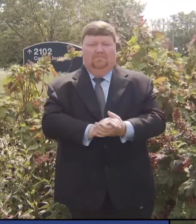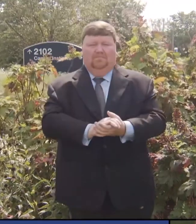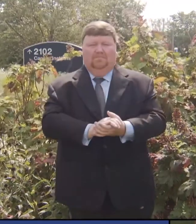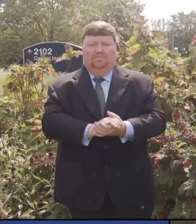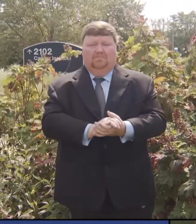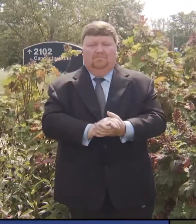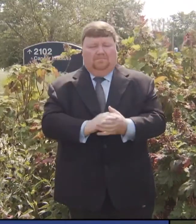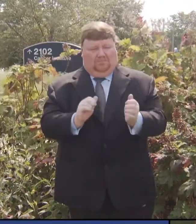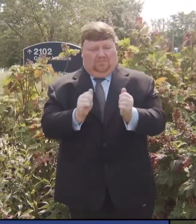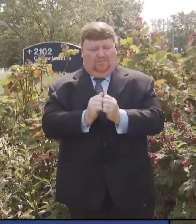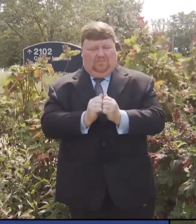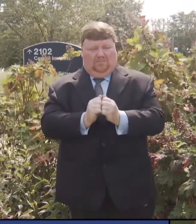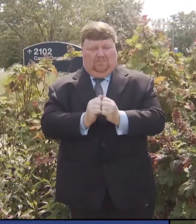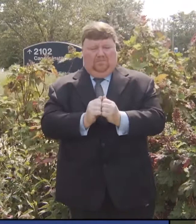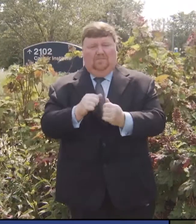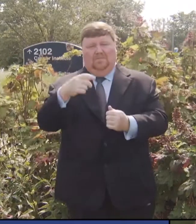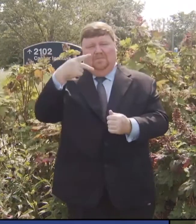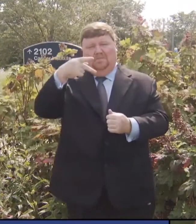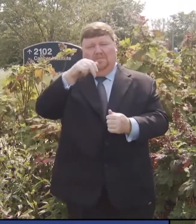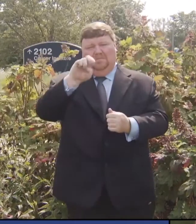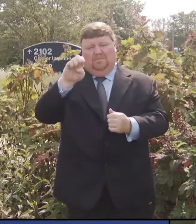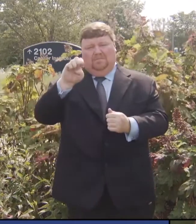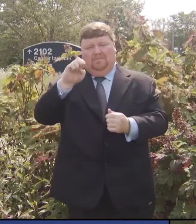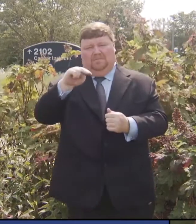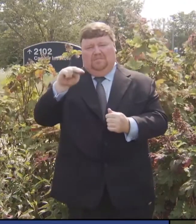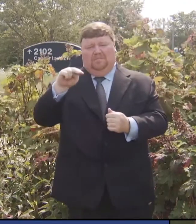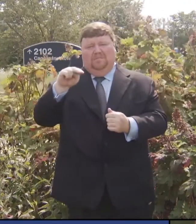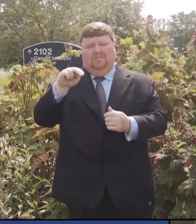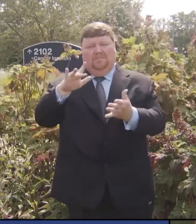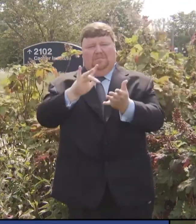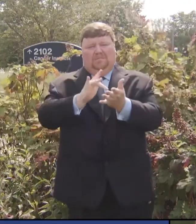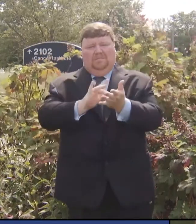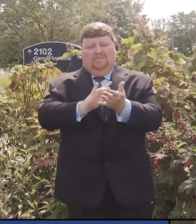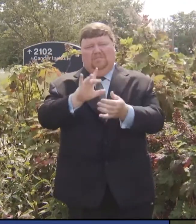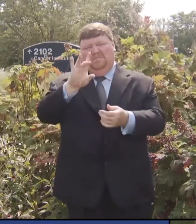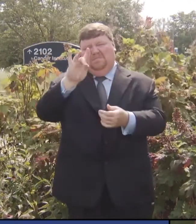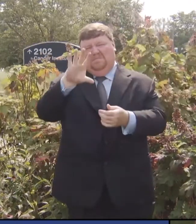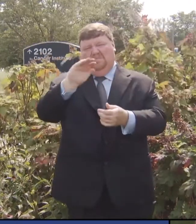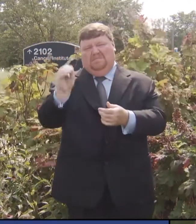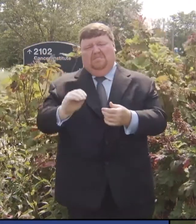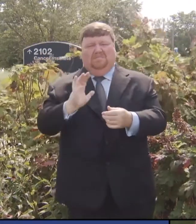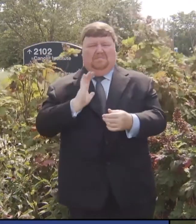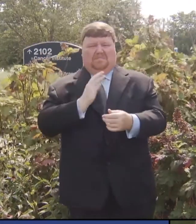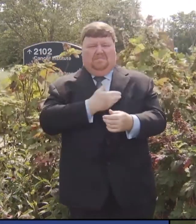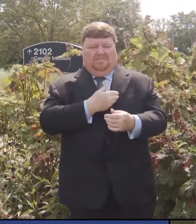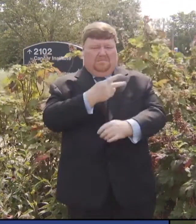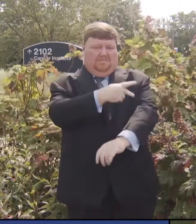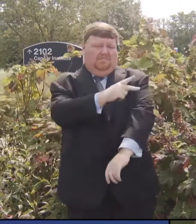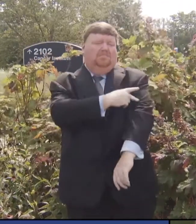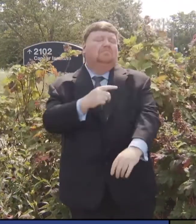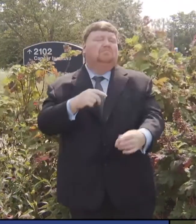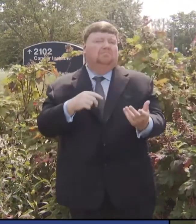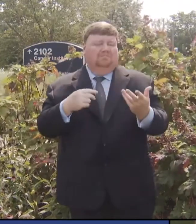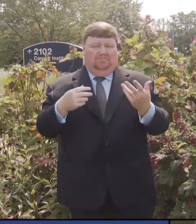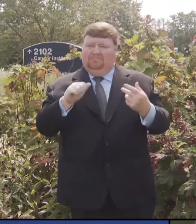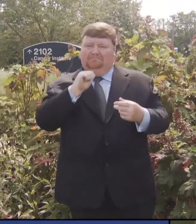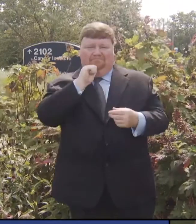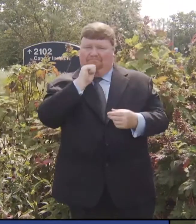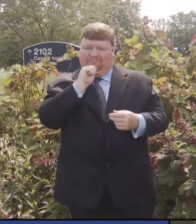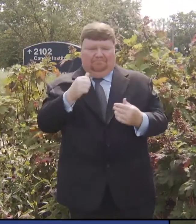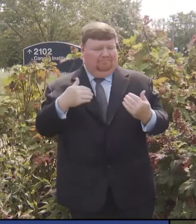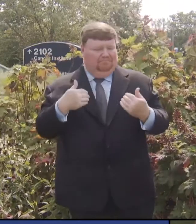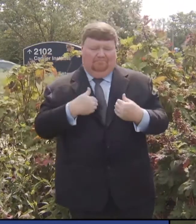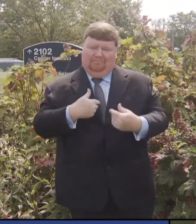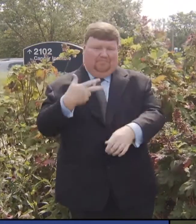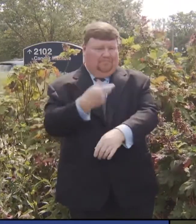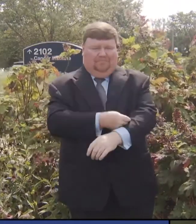Within Penn Medicine, about 80 to 85% of our patients who are admitted with COVID-19 symptoms are not